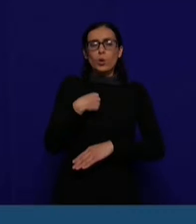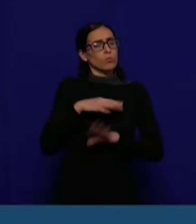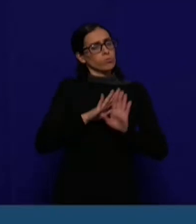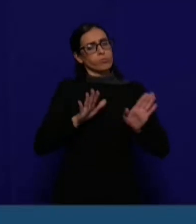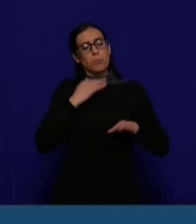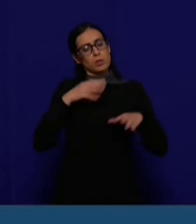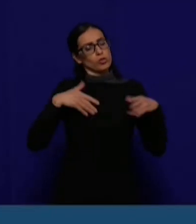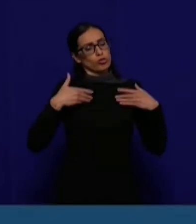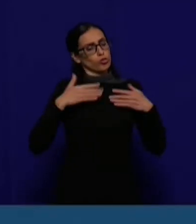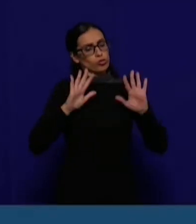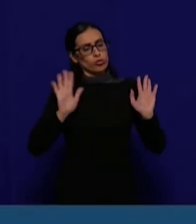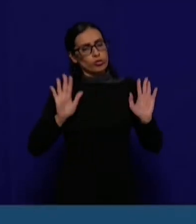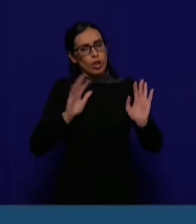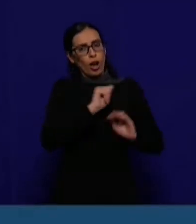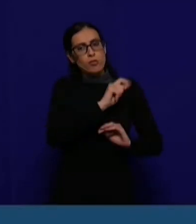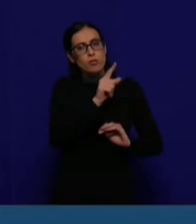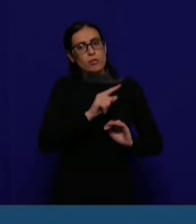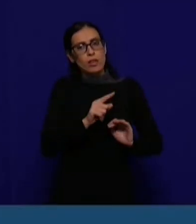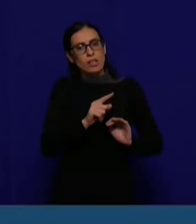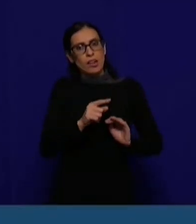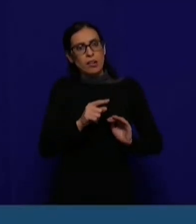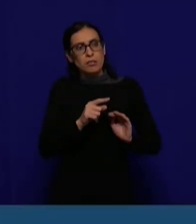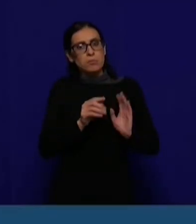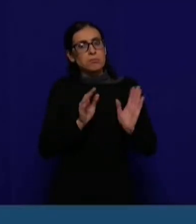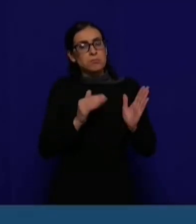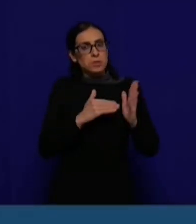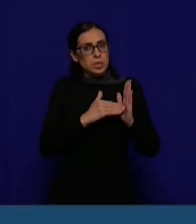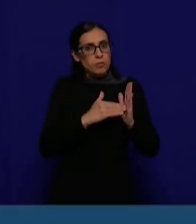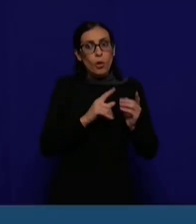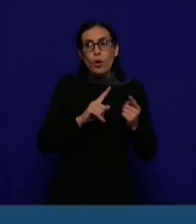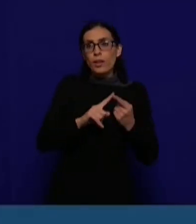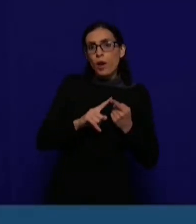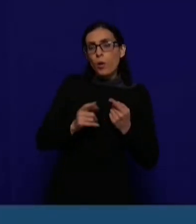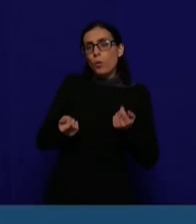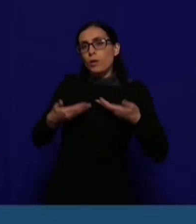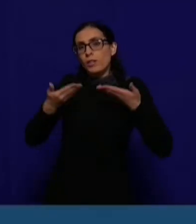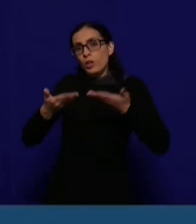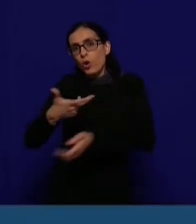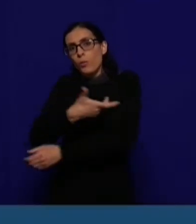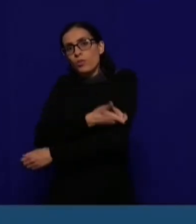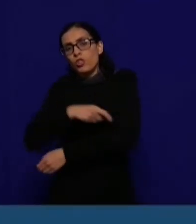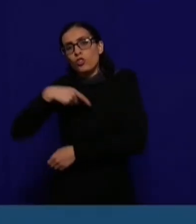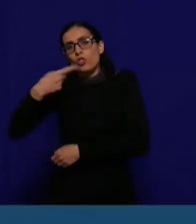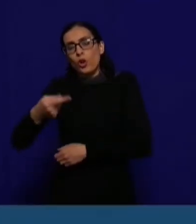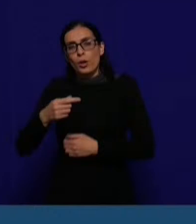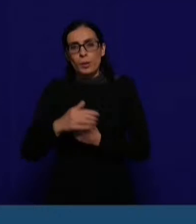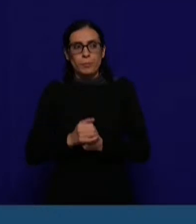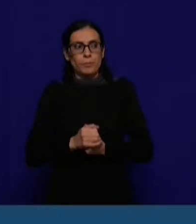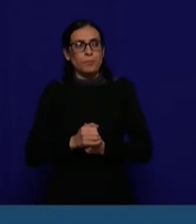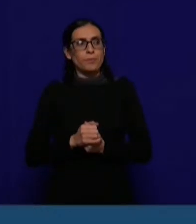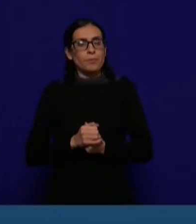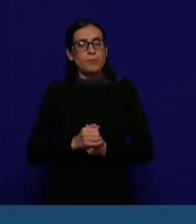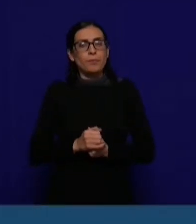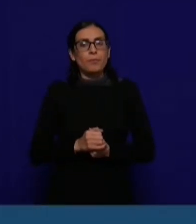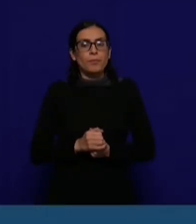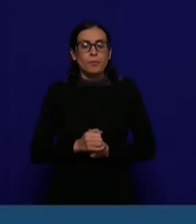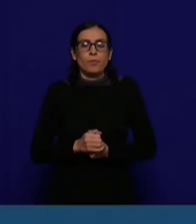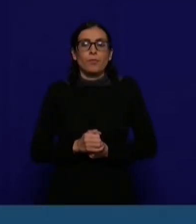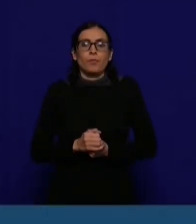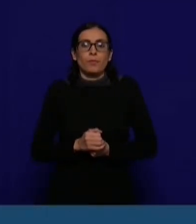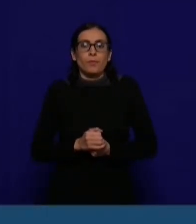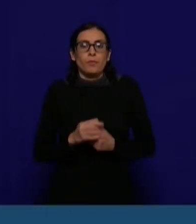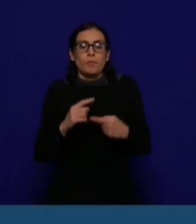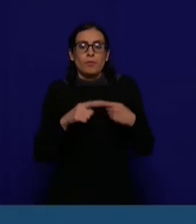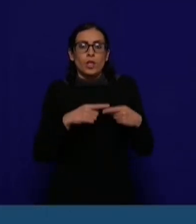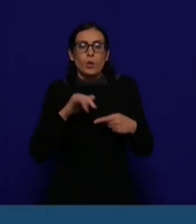jirriflutaw xi tip ta' vaċċin jew jingħataw vaċċin ieħor. Grazzi. Mela, fuq l-ITU bħalma kon qegħdin taraw